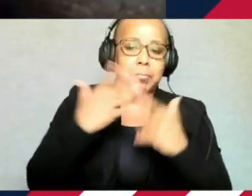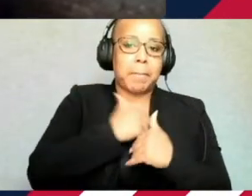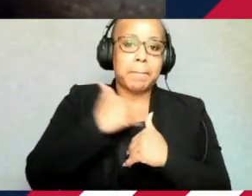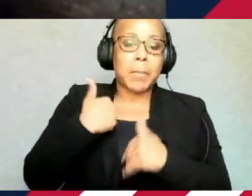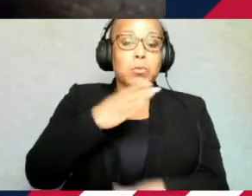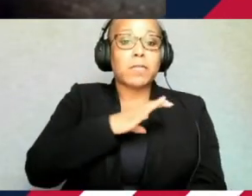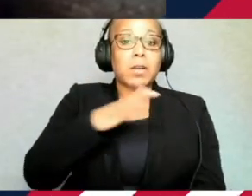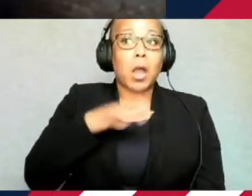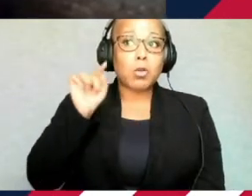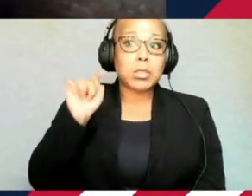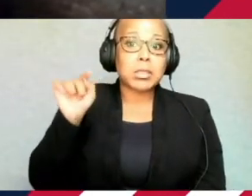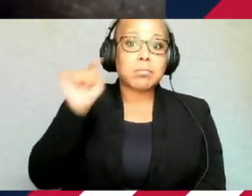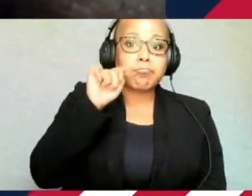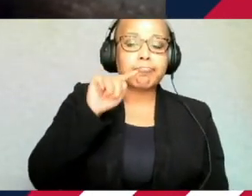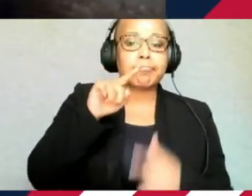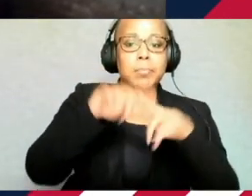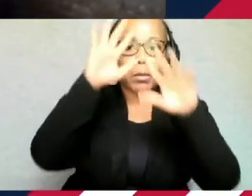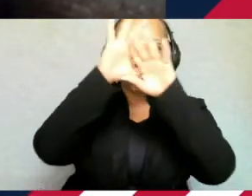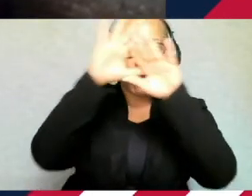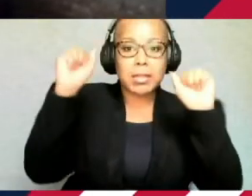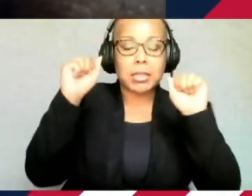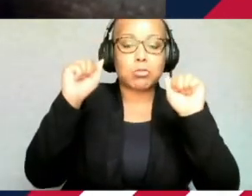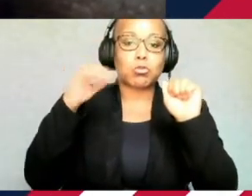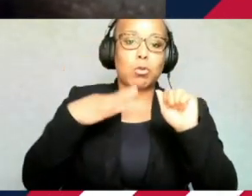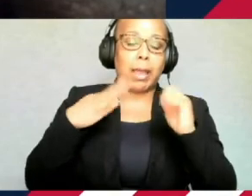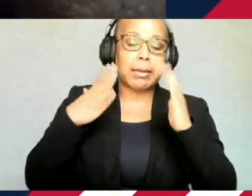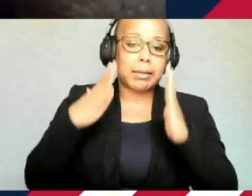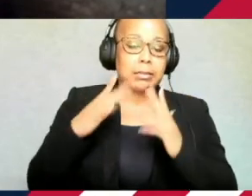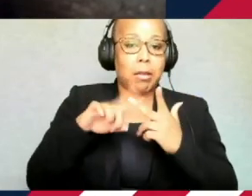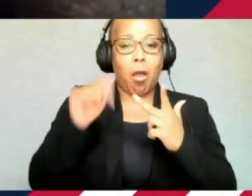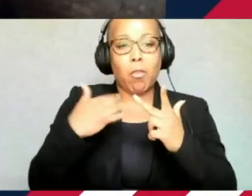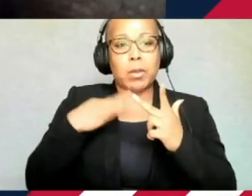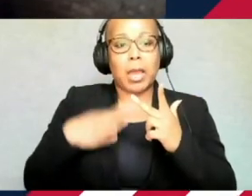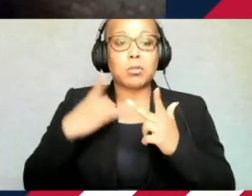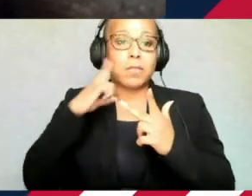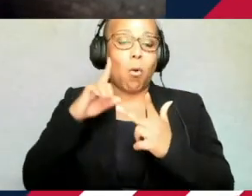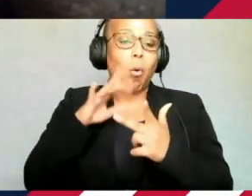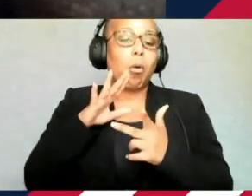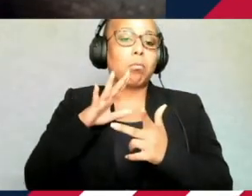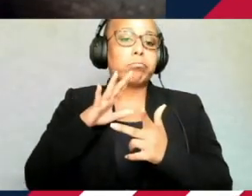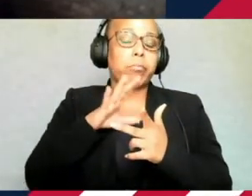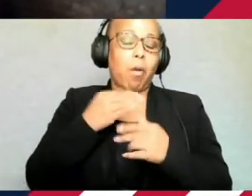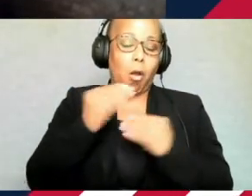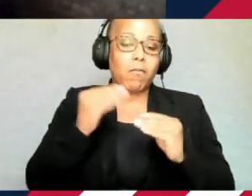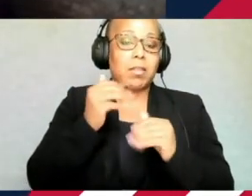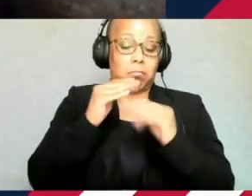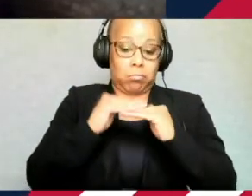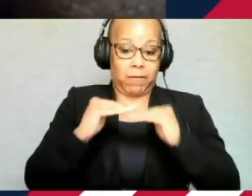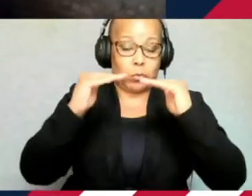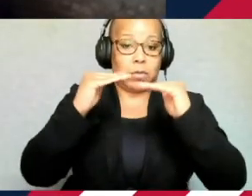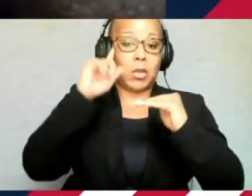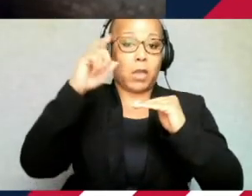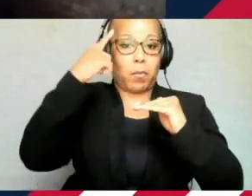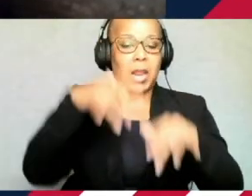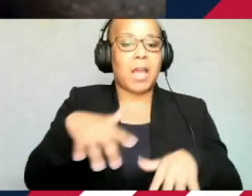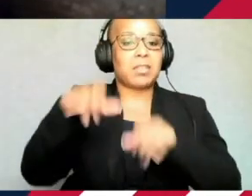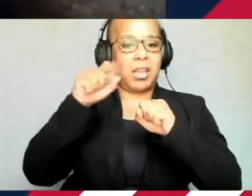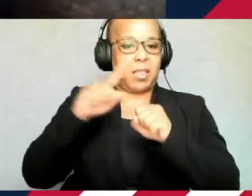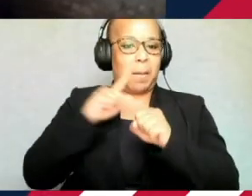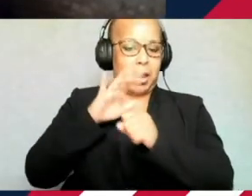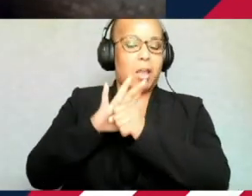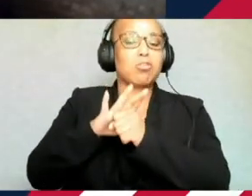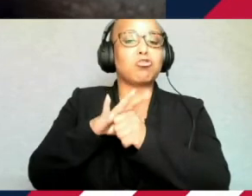Congress, presidential candidates, other candidates for office at all levels of government have taken this pledge